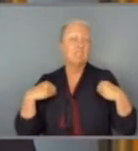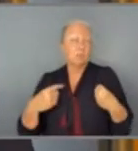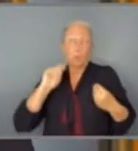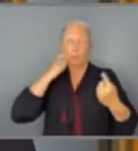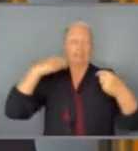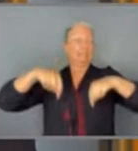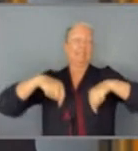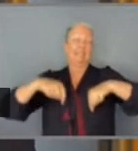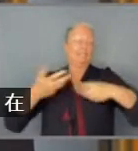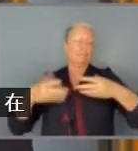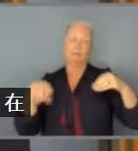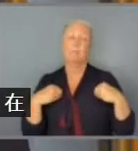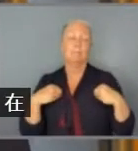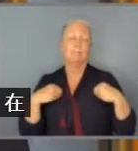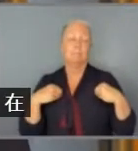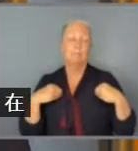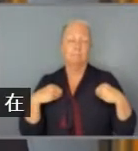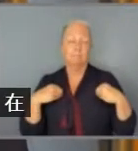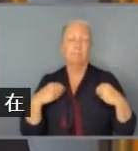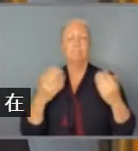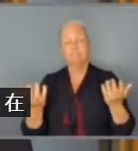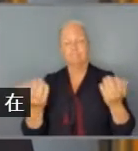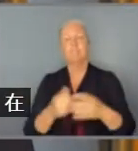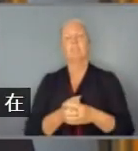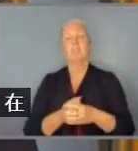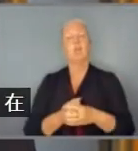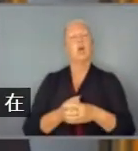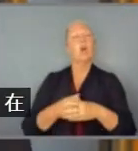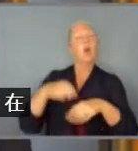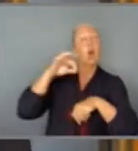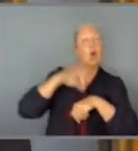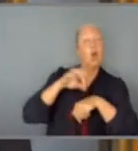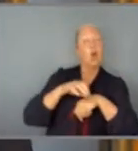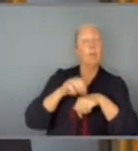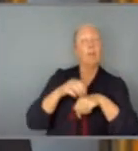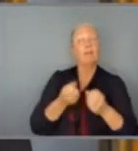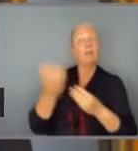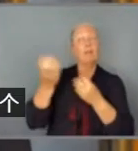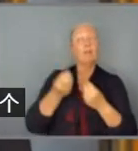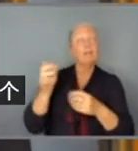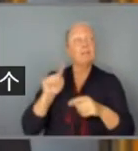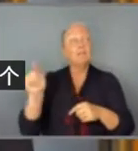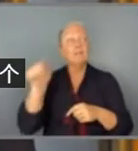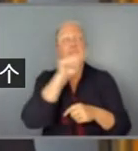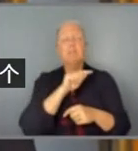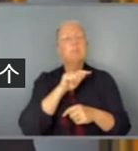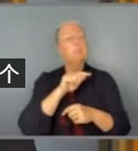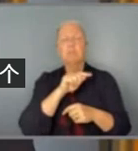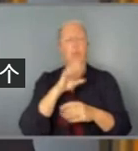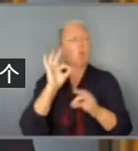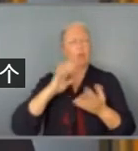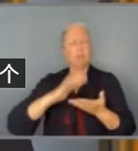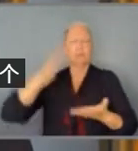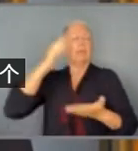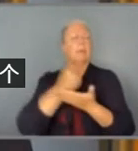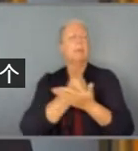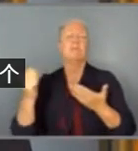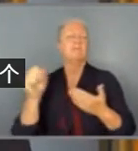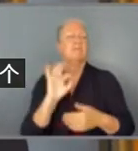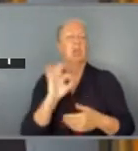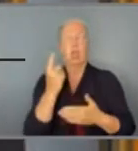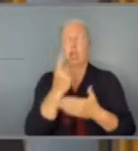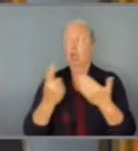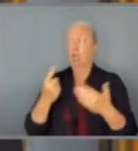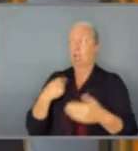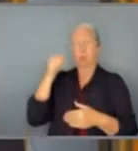far, we have not seen a rise in hospitalisations. As I understand it, there's only one person in intensive care. So